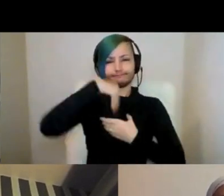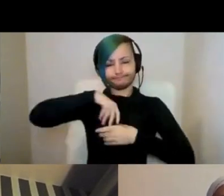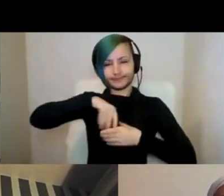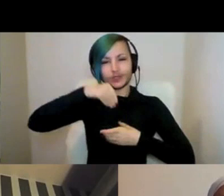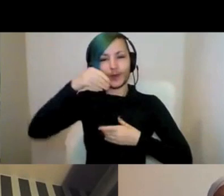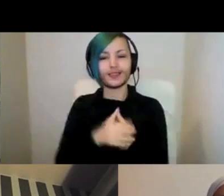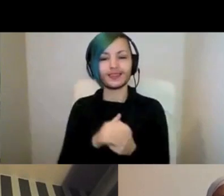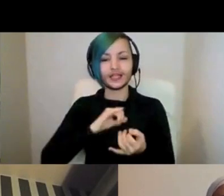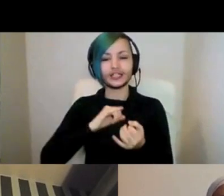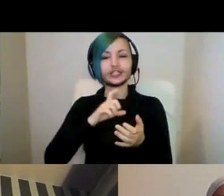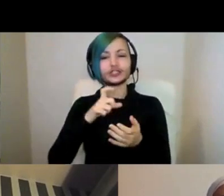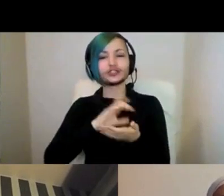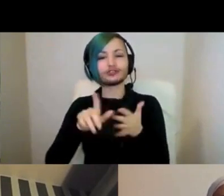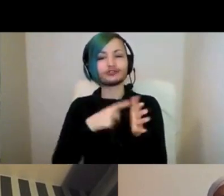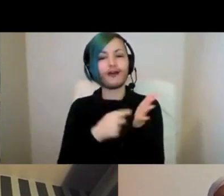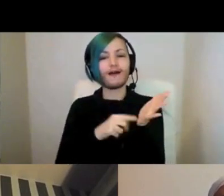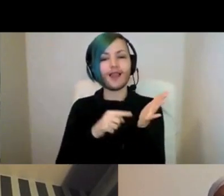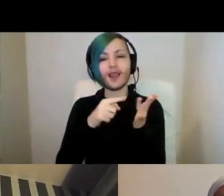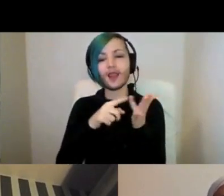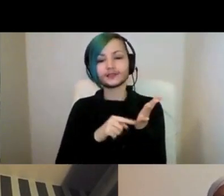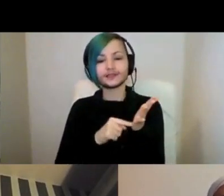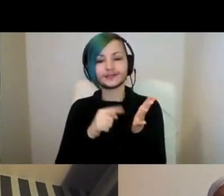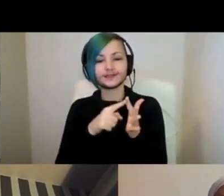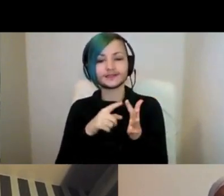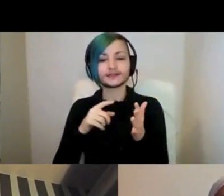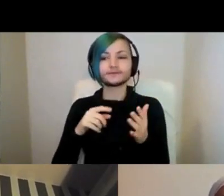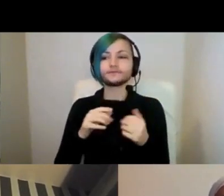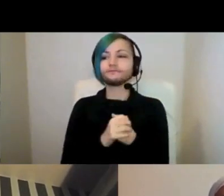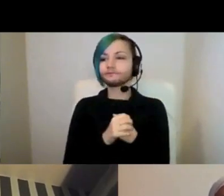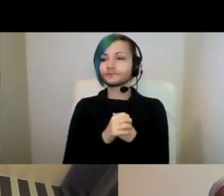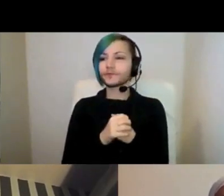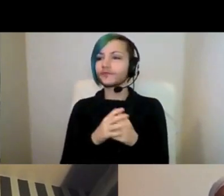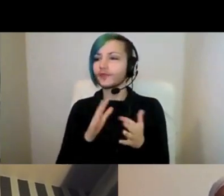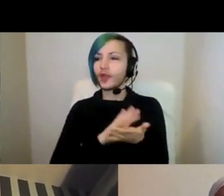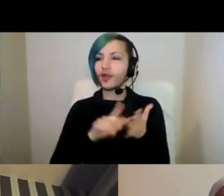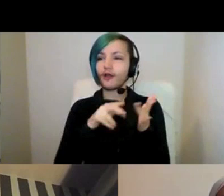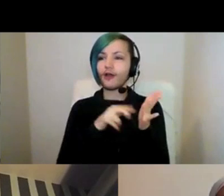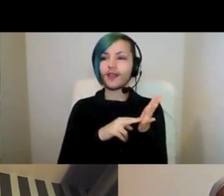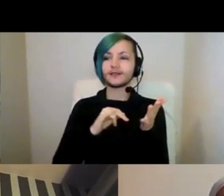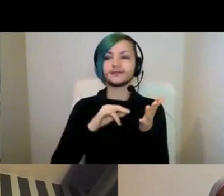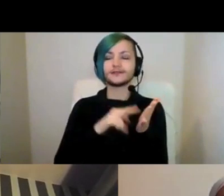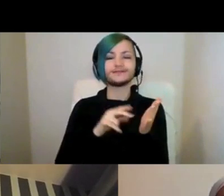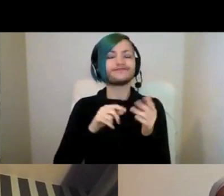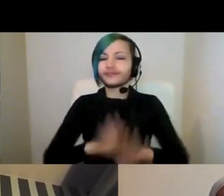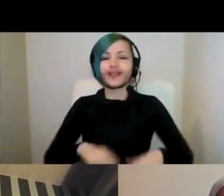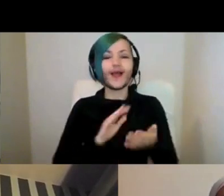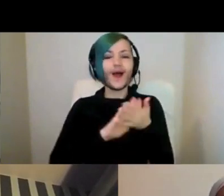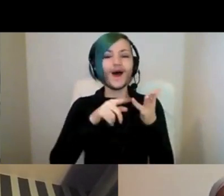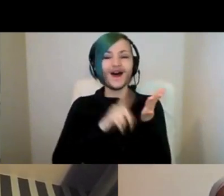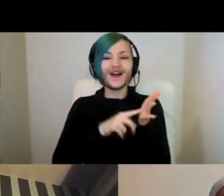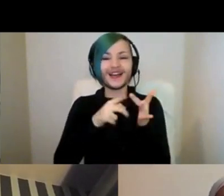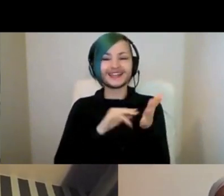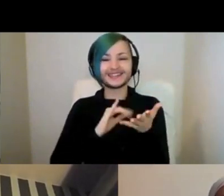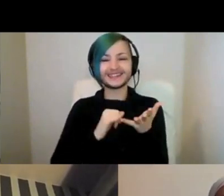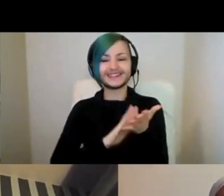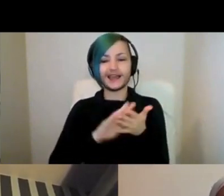Charlotte Hollinshead is the artist facilitator and supports artists with complex needs to develop their individual art practice, and